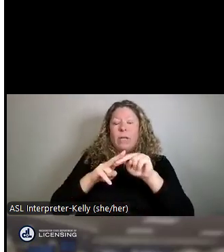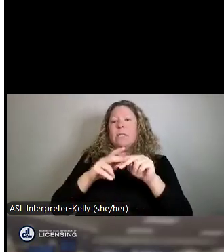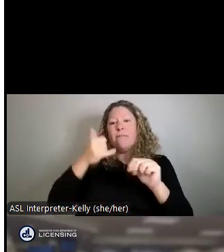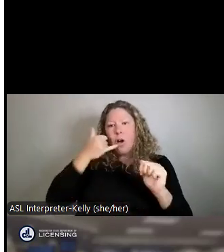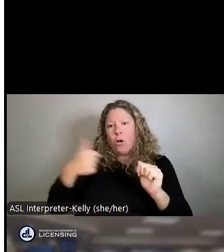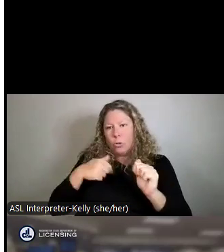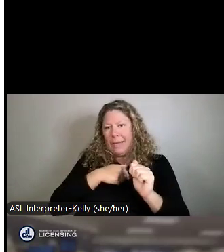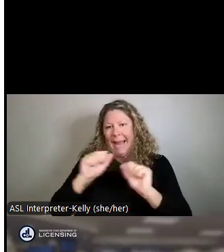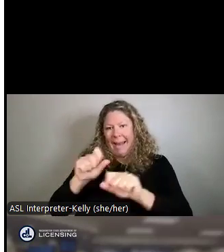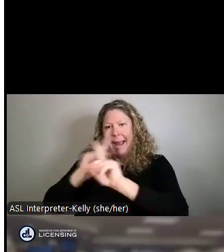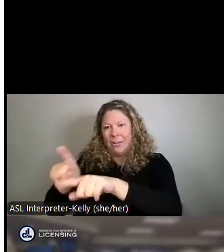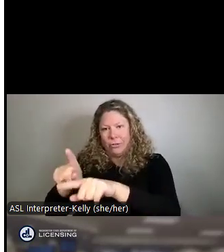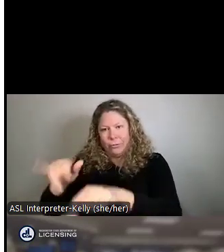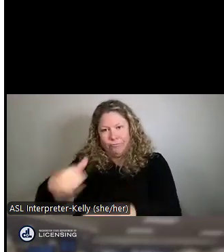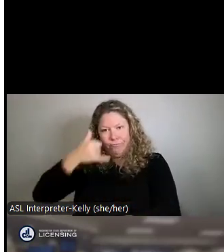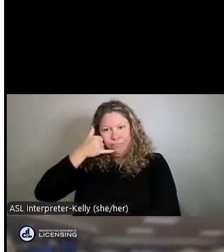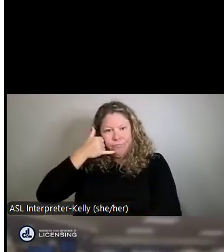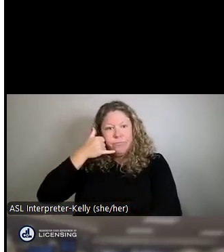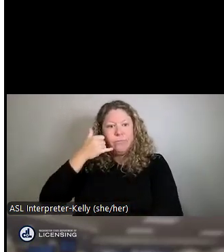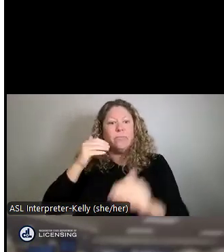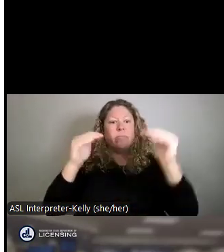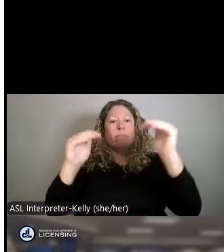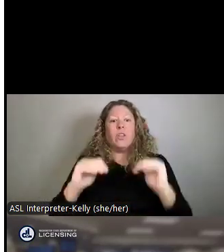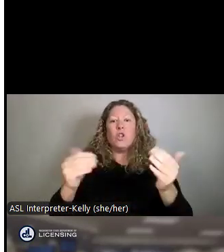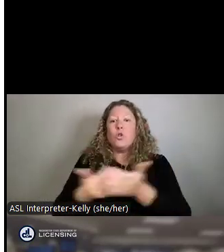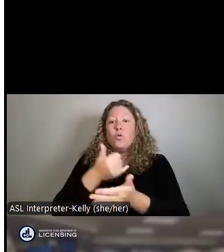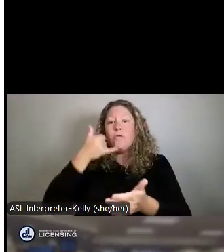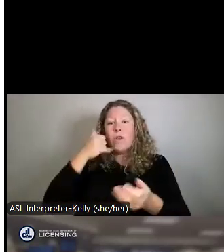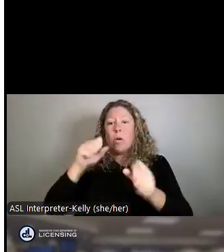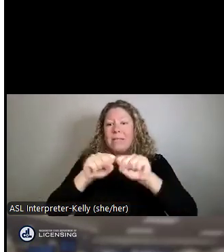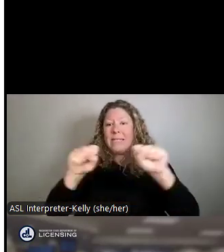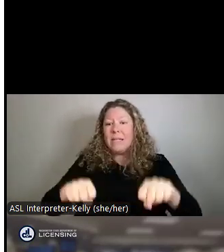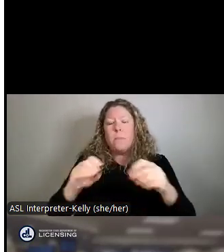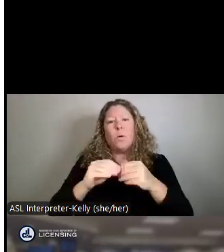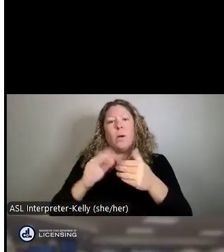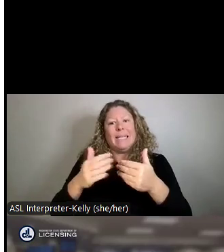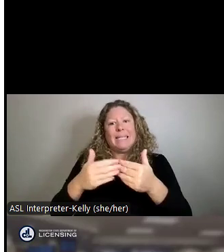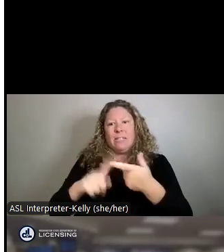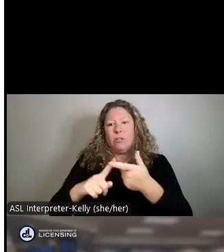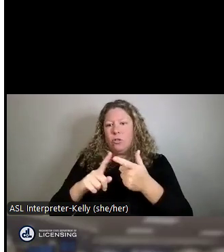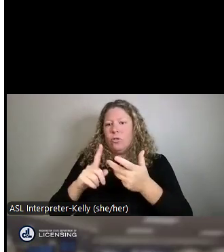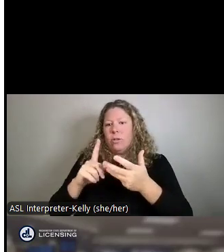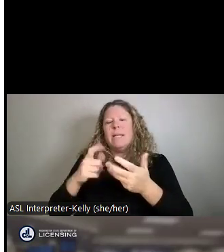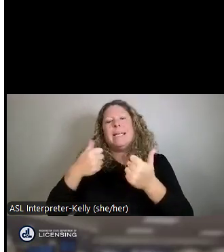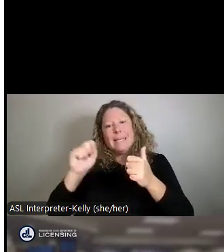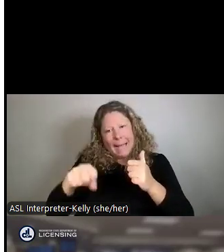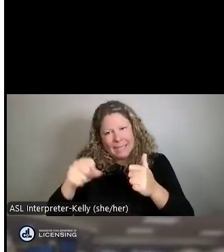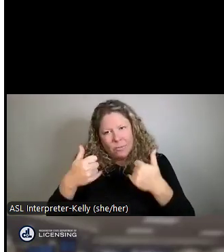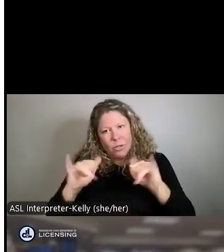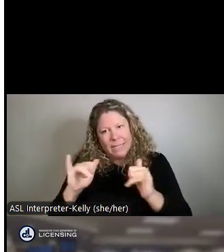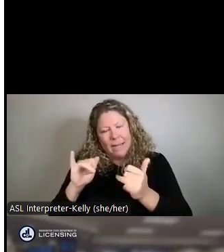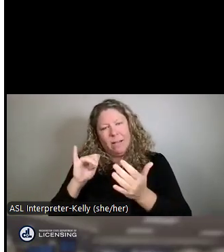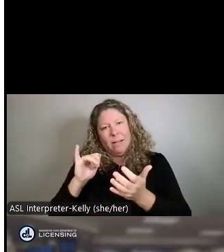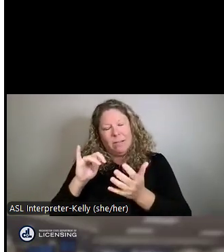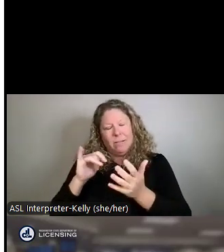rolled out a new phone system, making it easier than ever to respond quickly and effectively. And yes, we're still dialing in, pun intended, how we